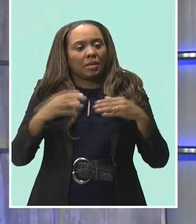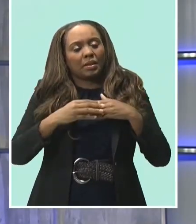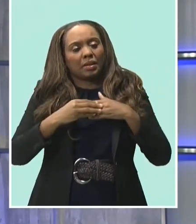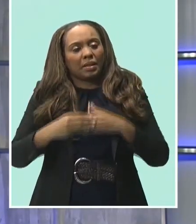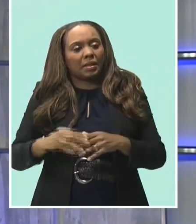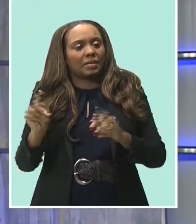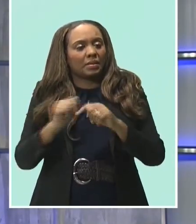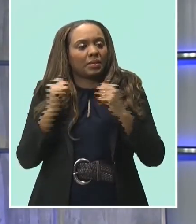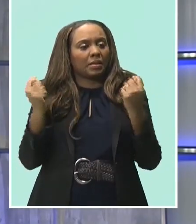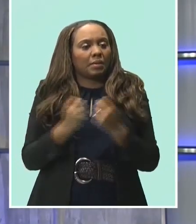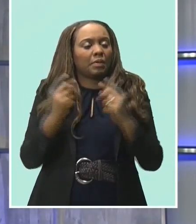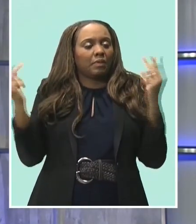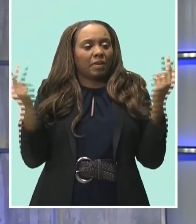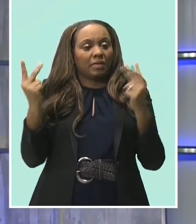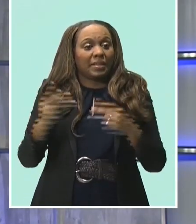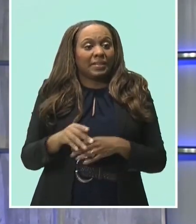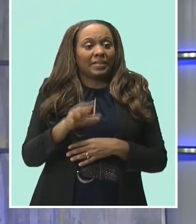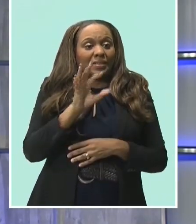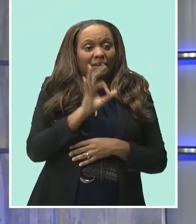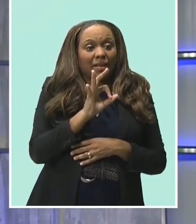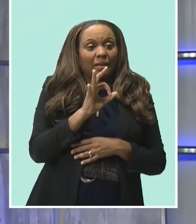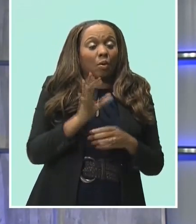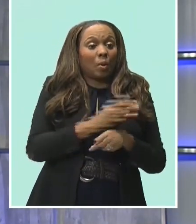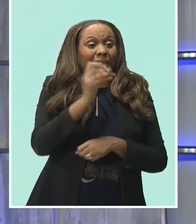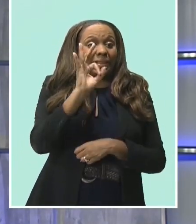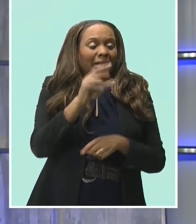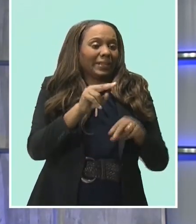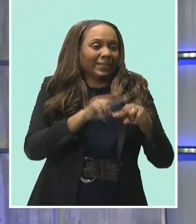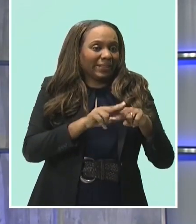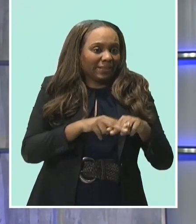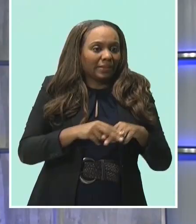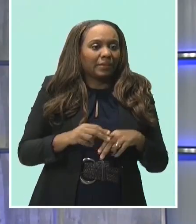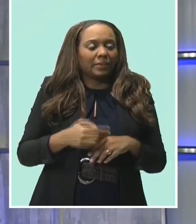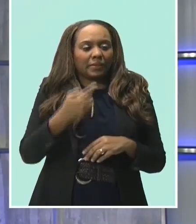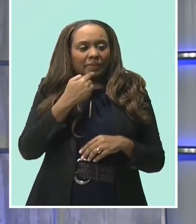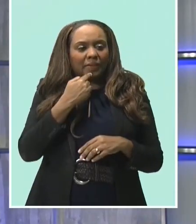Team Unity to a 9-2 victory in the elections,